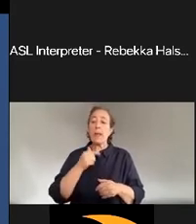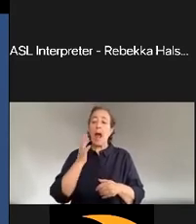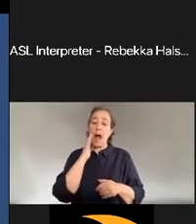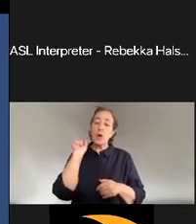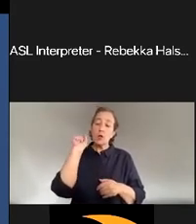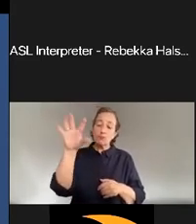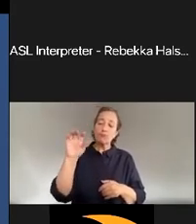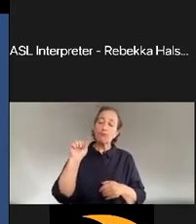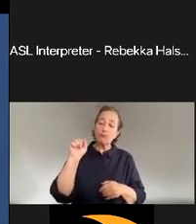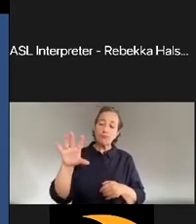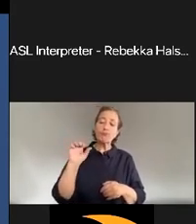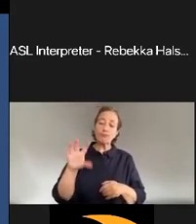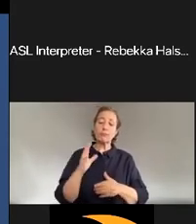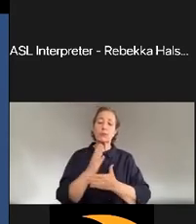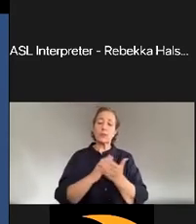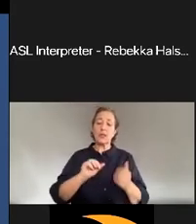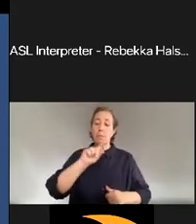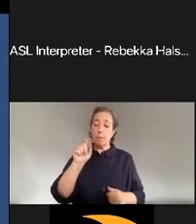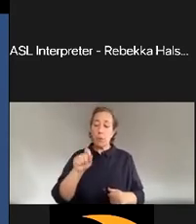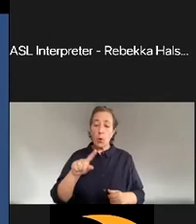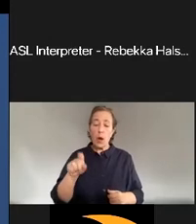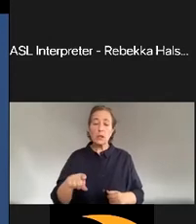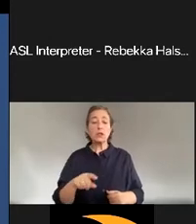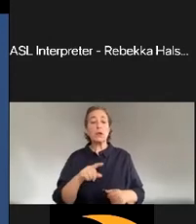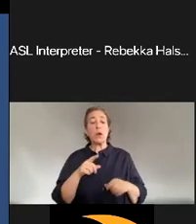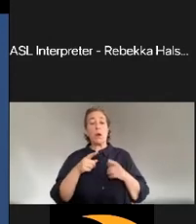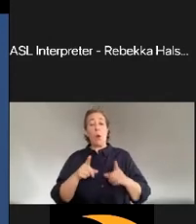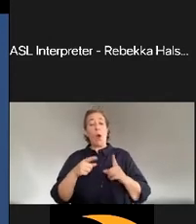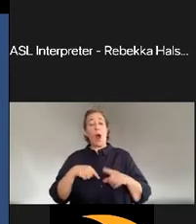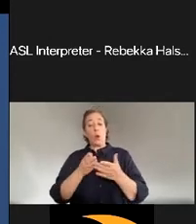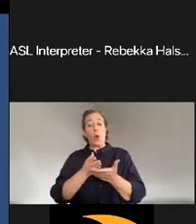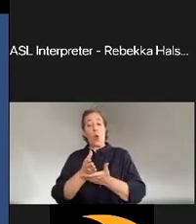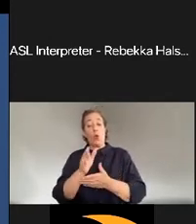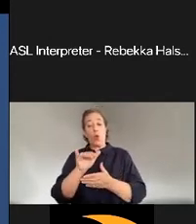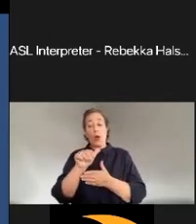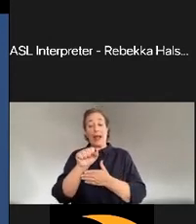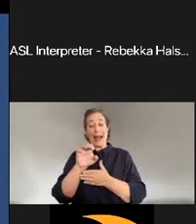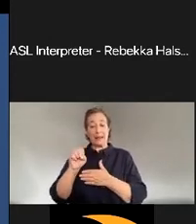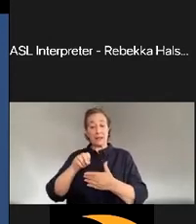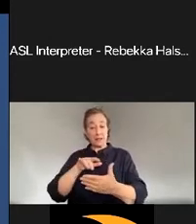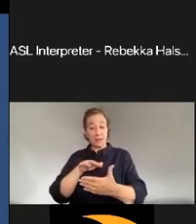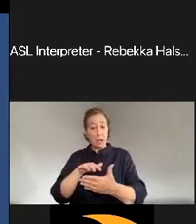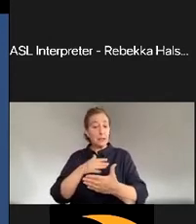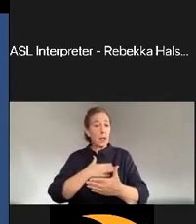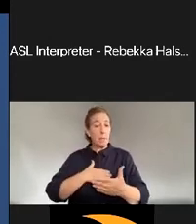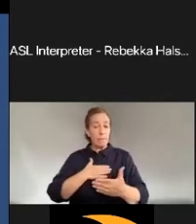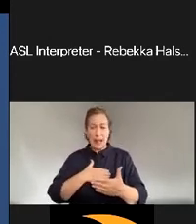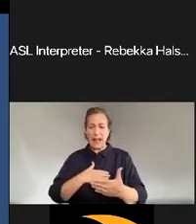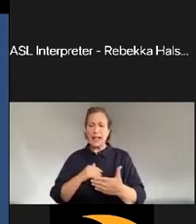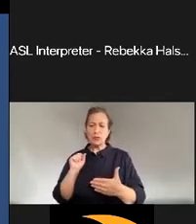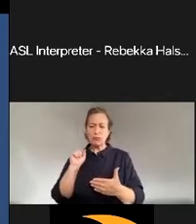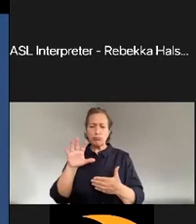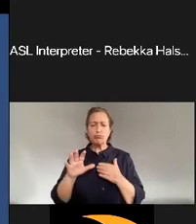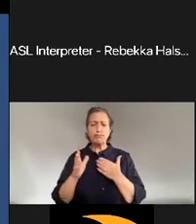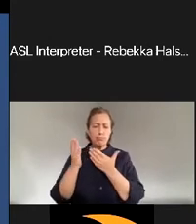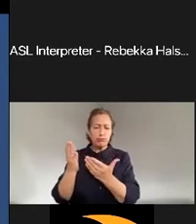their thoughts on it. I hope as we go through this and as we've been speaking, you'll continue thinking of any questions that you may have, because when we